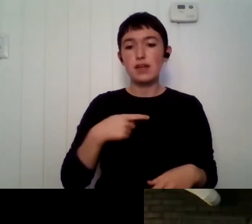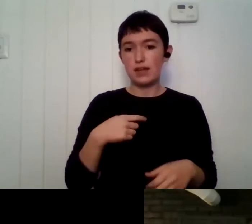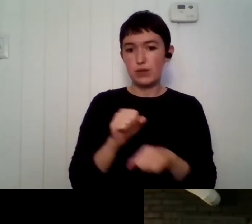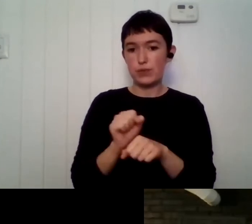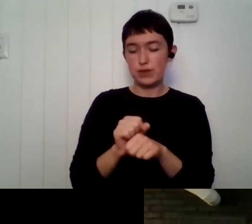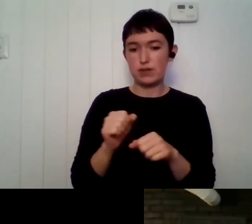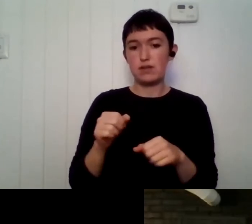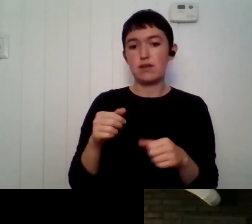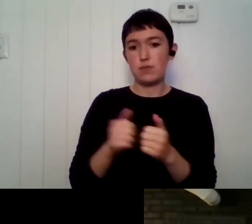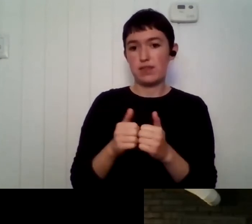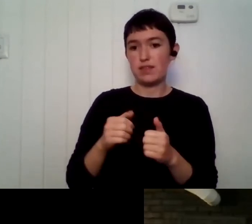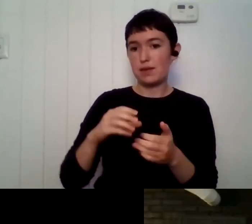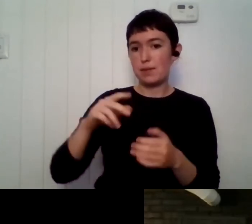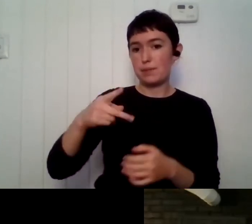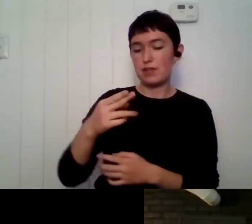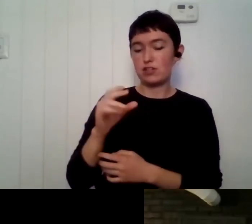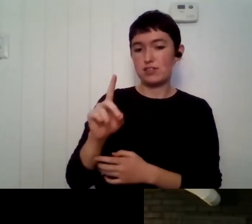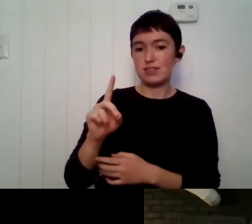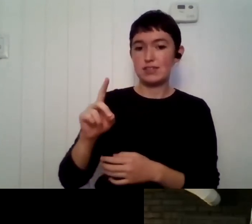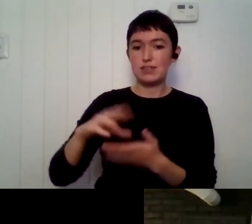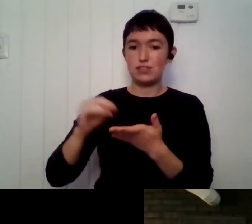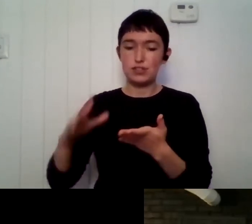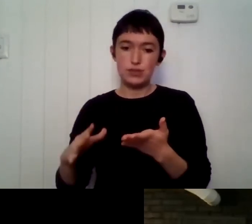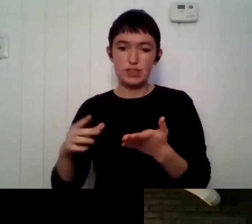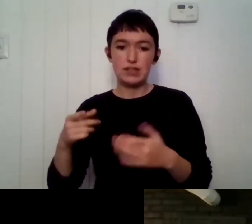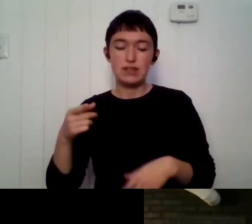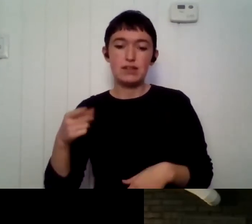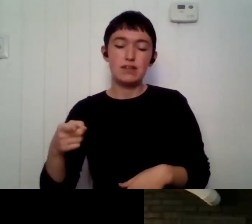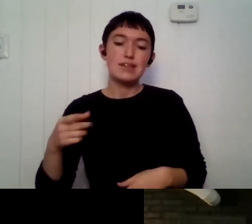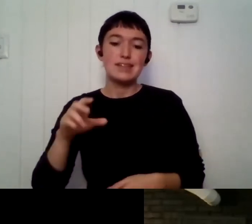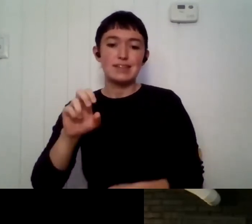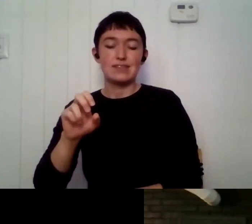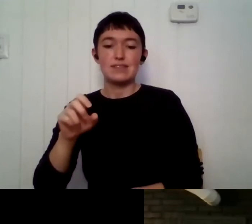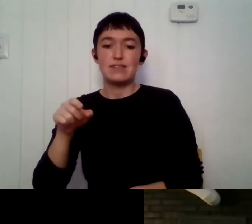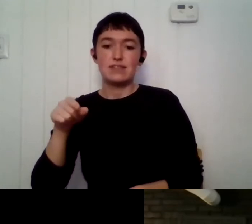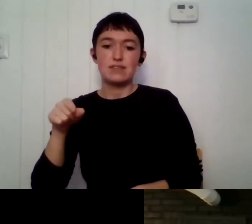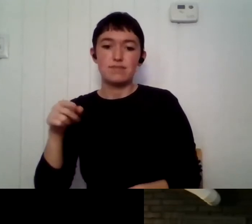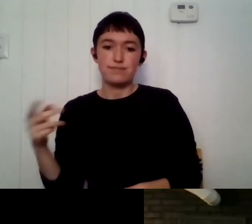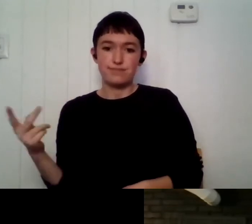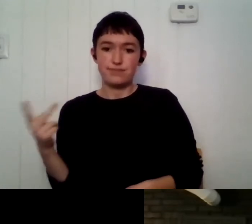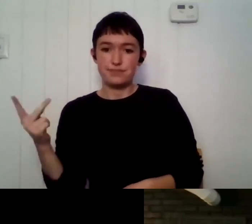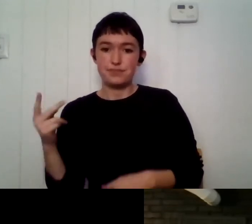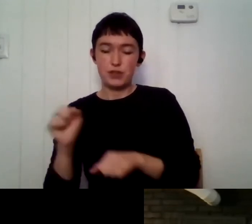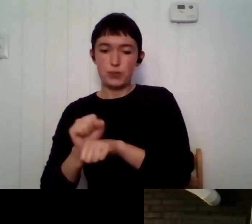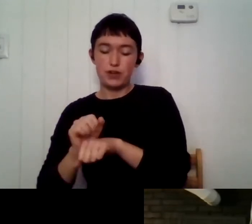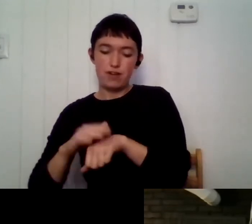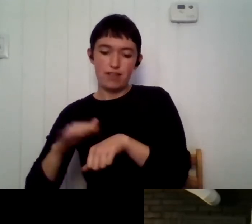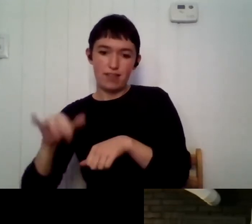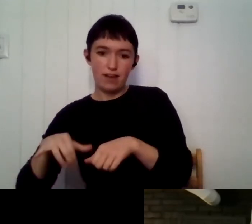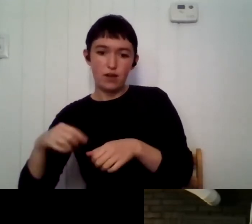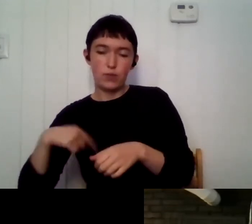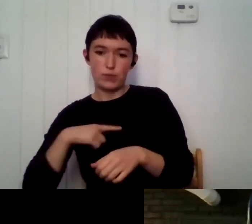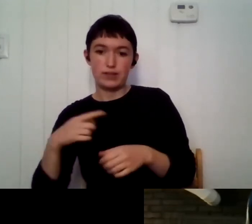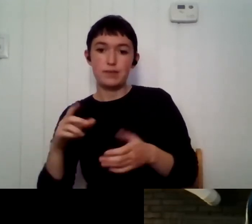group, on synthesizability constrained molecular generation. So this is something which we're still actively working on. So we published a model